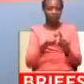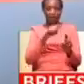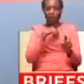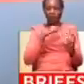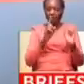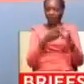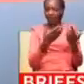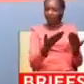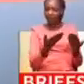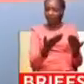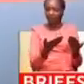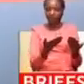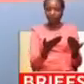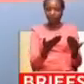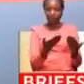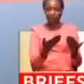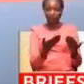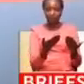different things. So